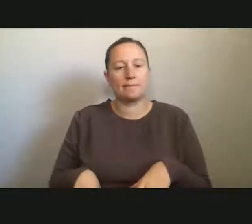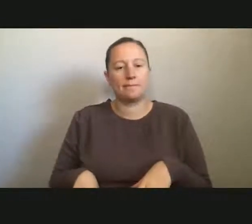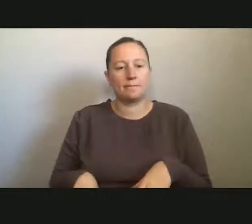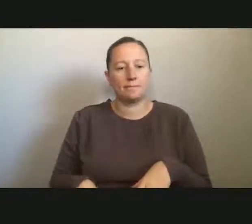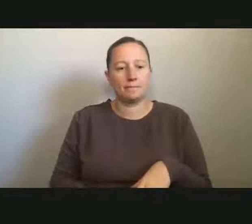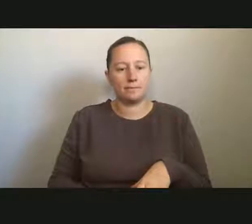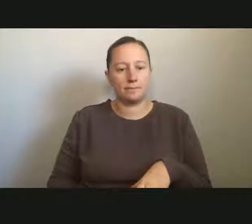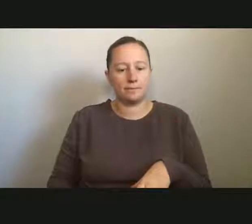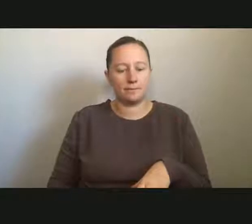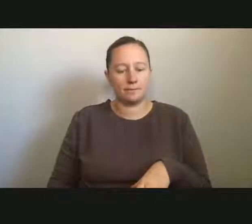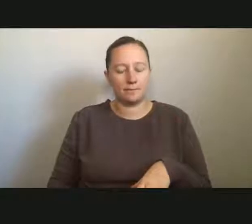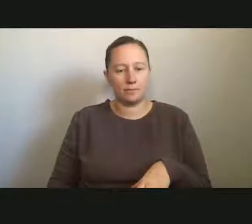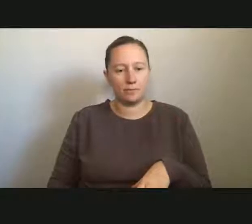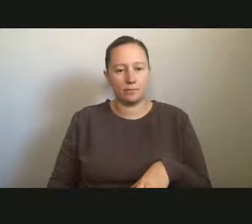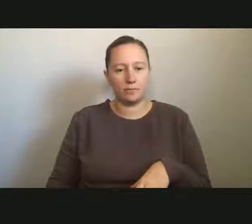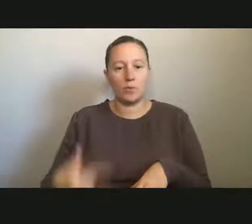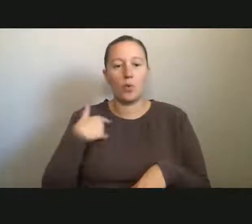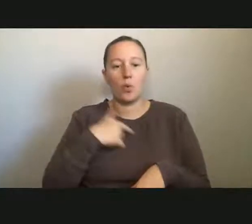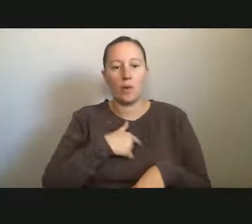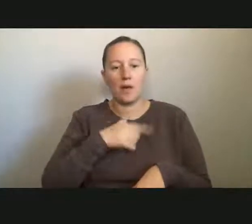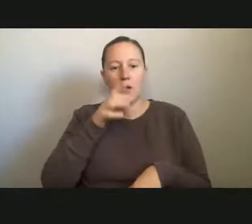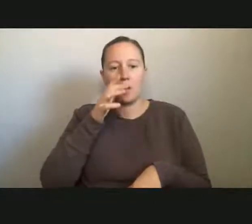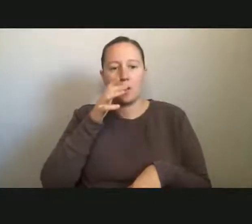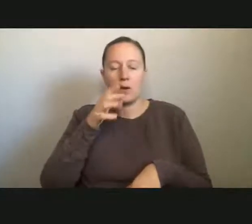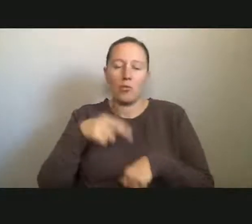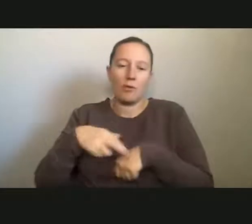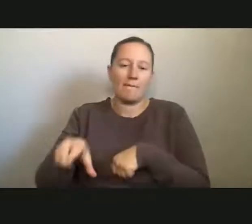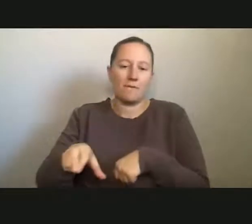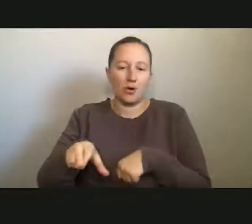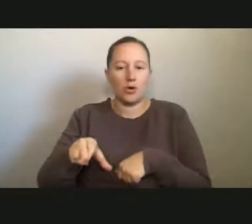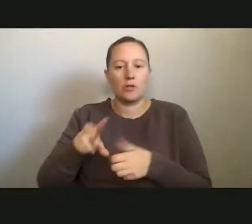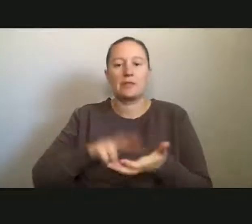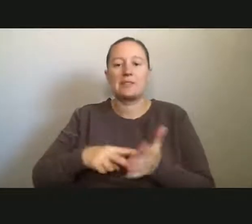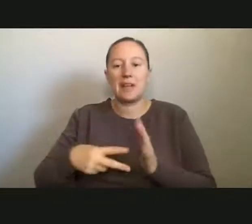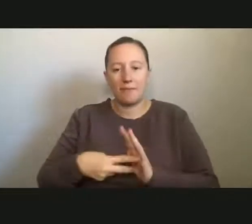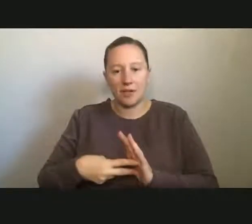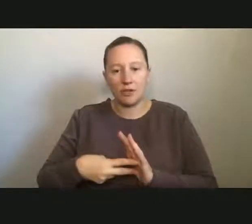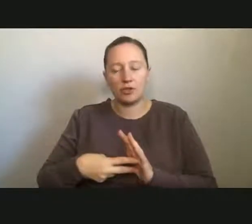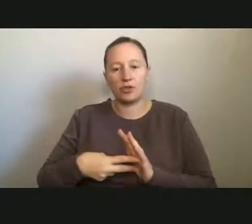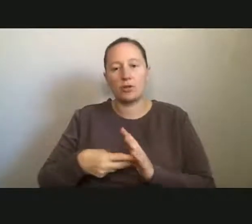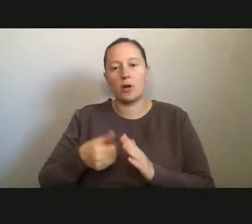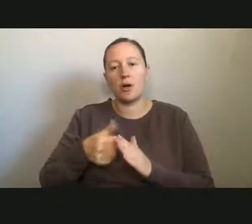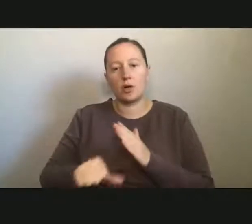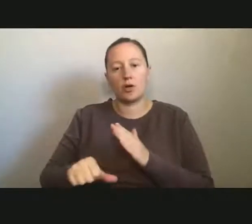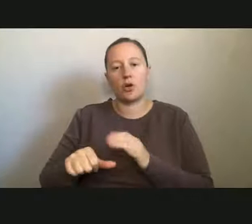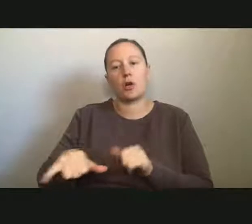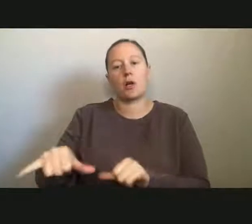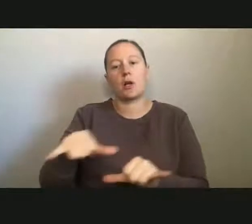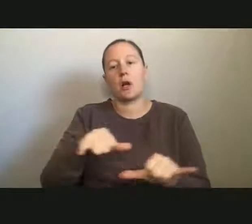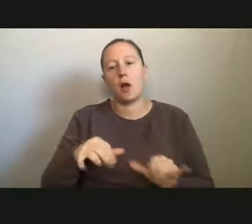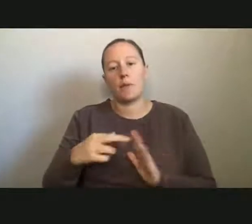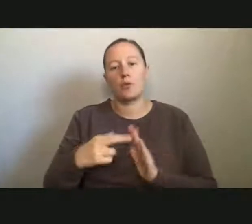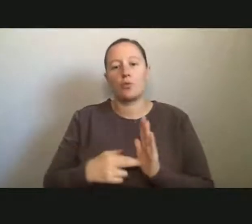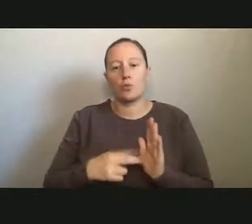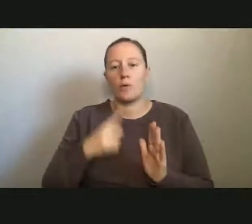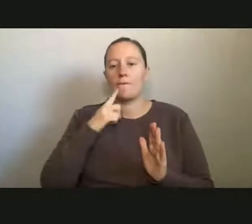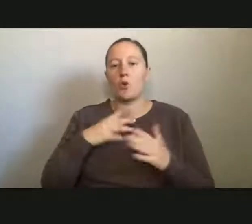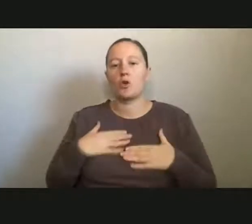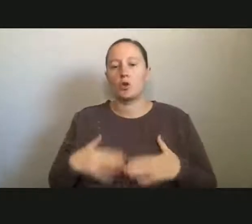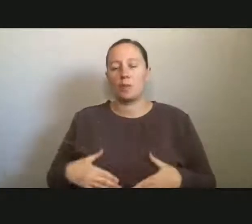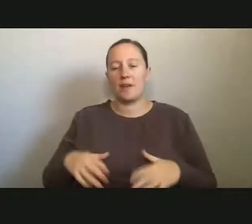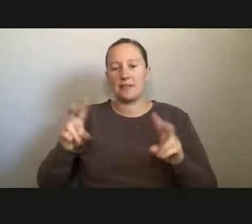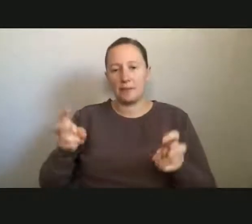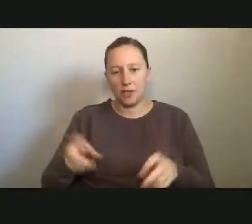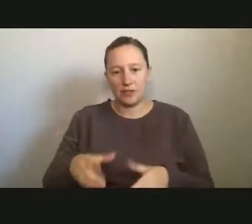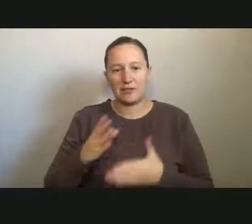So we would refer you to the definition in the Common Rule for human subjects, and know